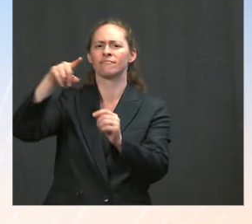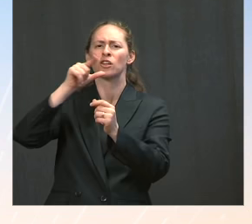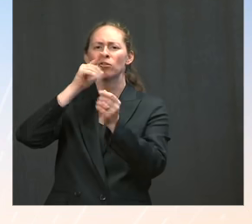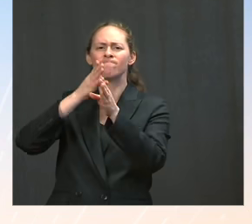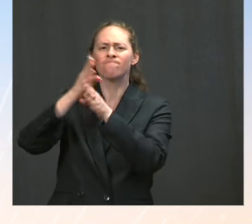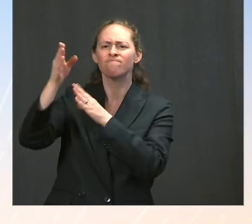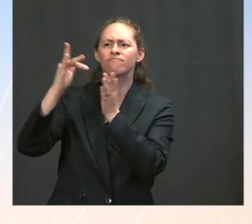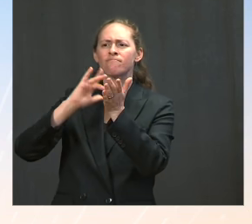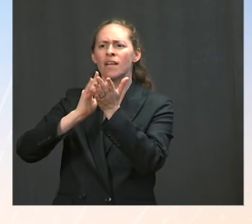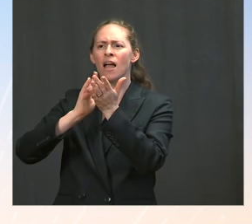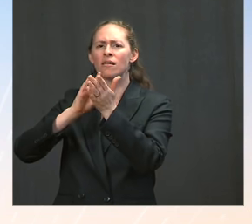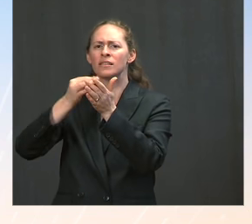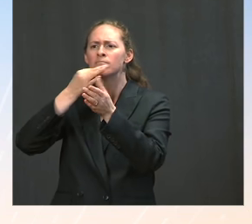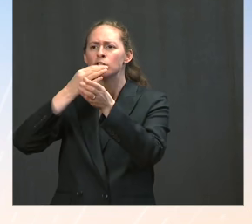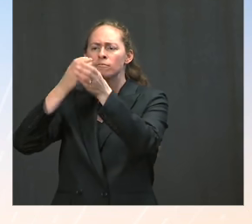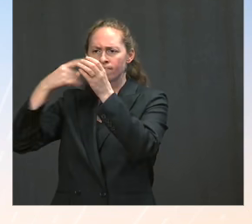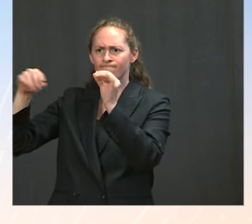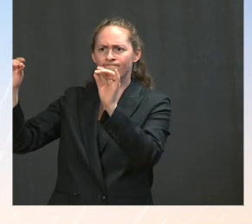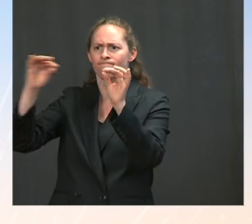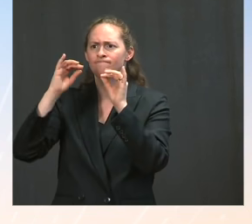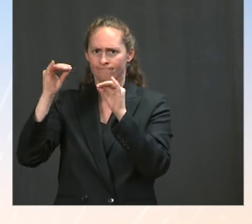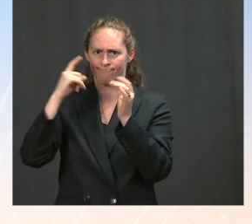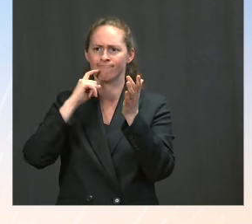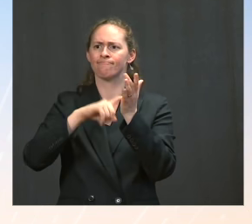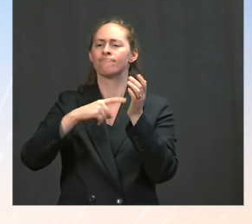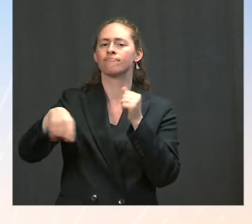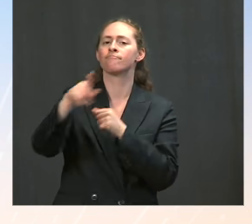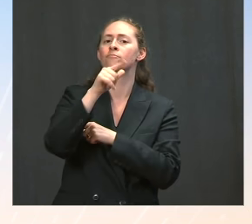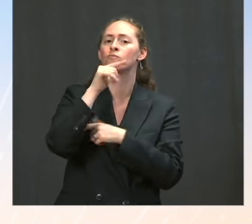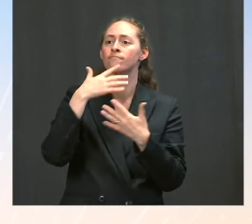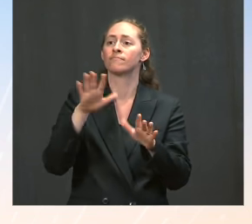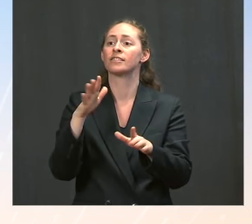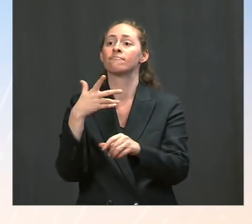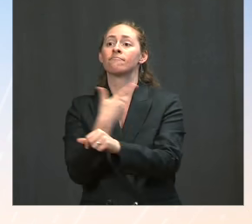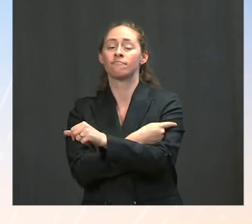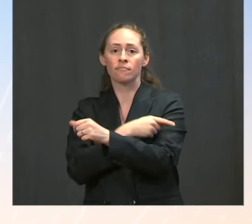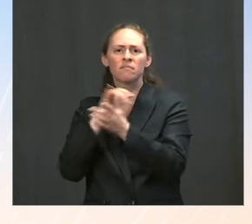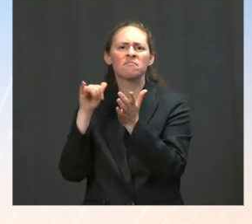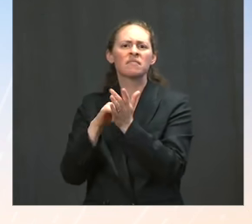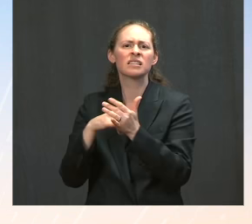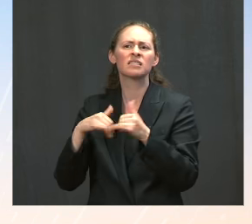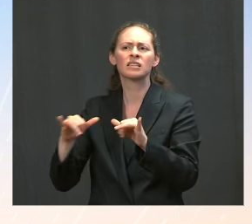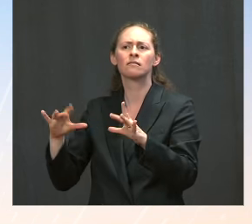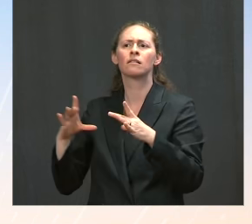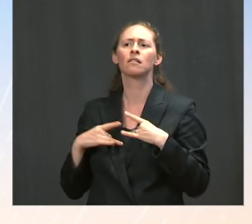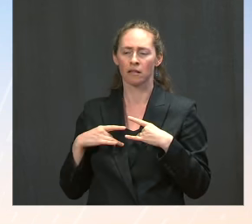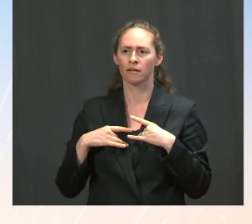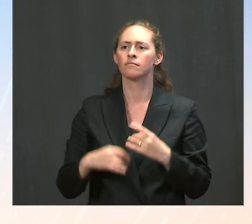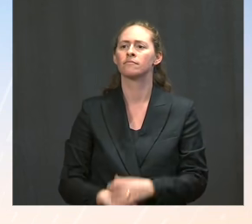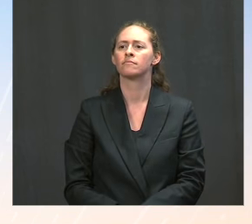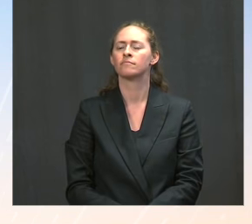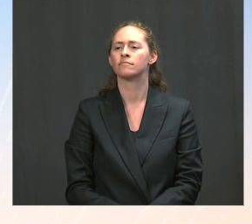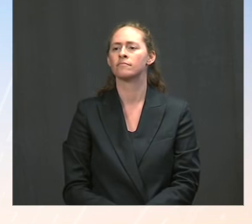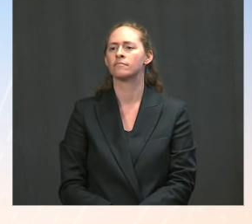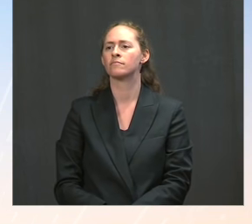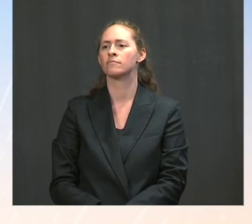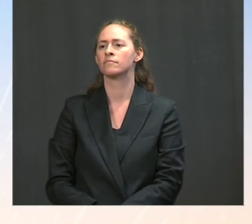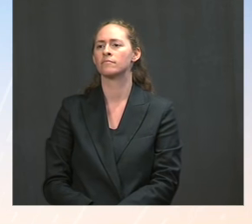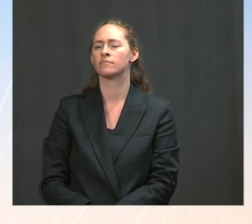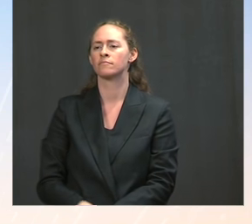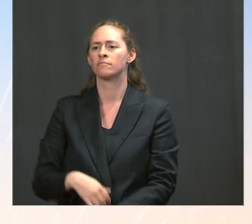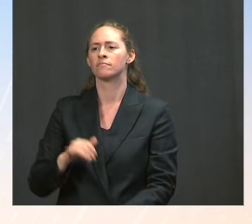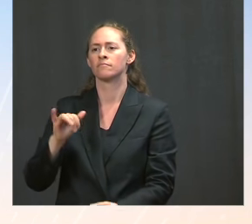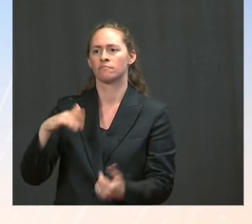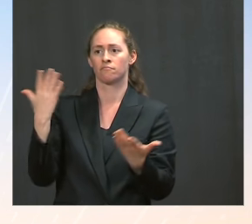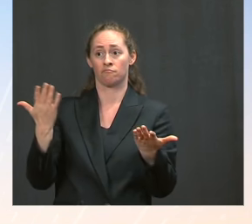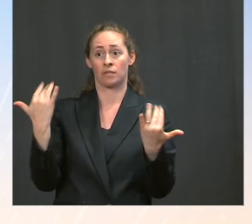are vaccinated who tested positive for COVID. There are 2,000 people who work on the campus. And of course,